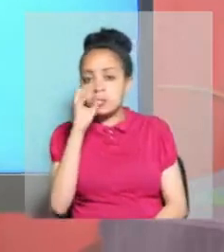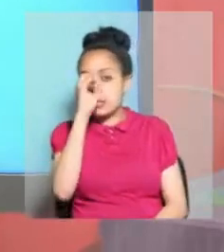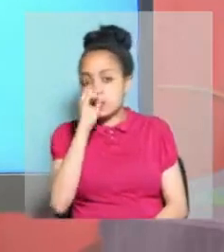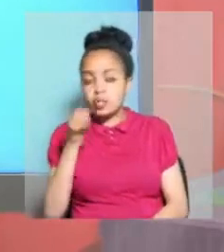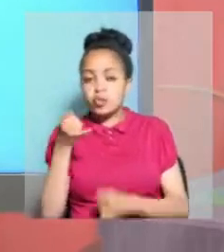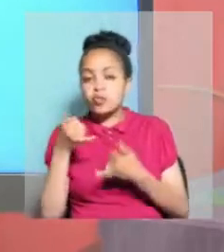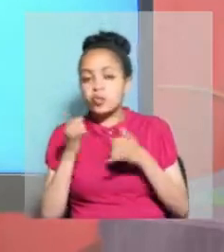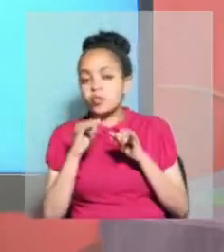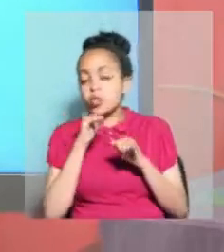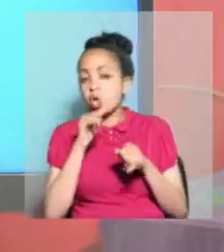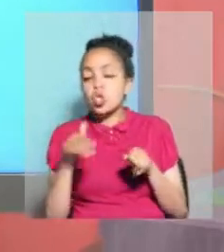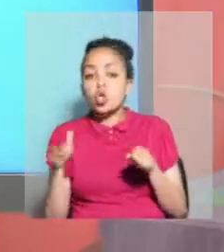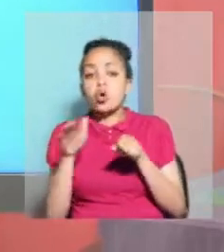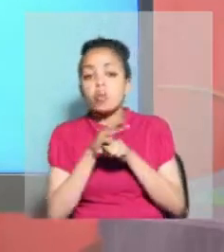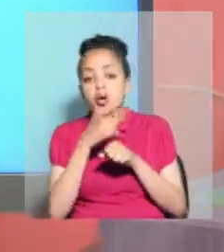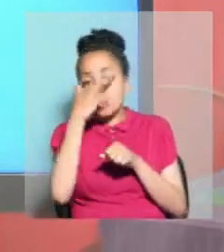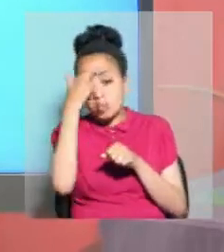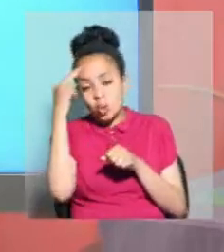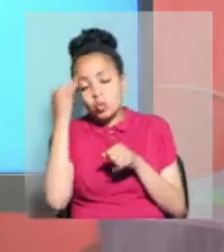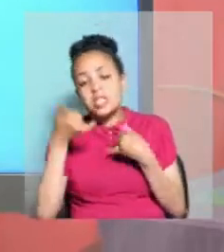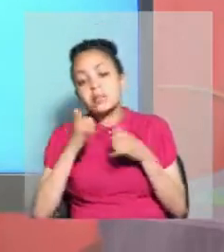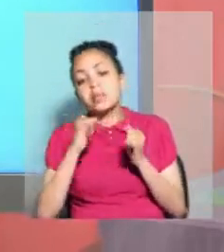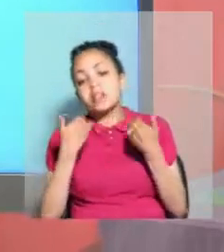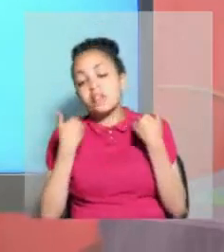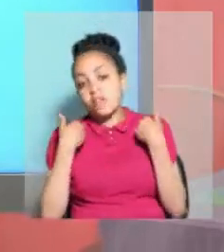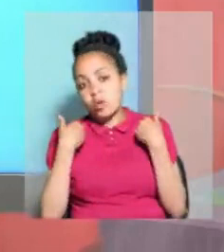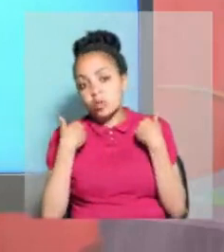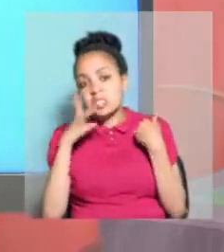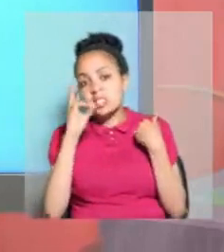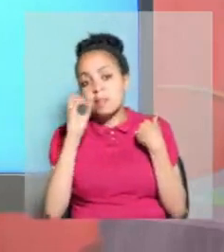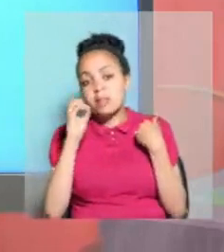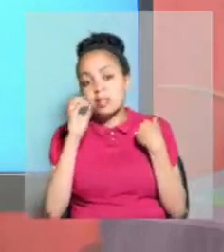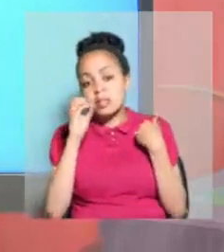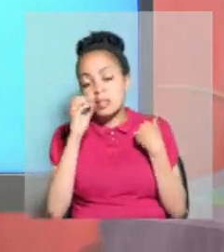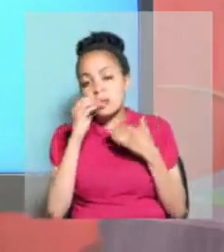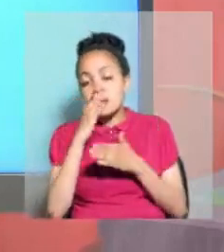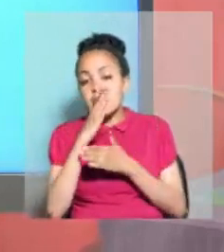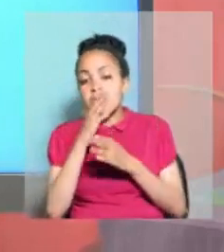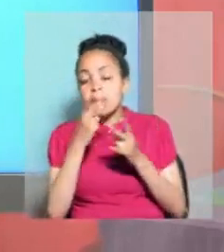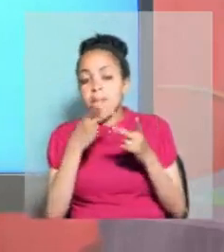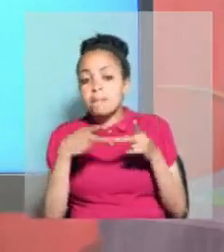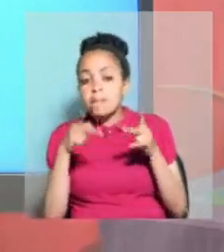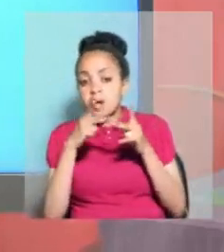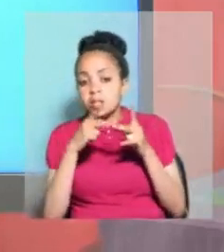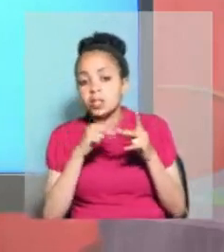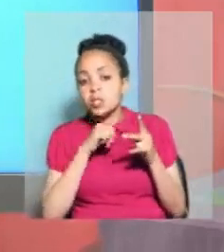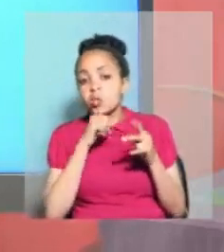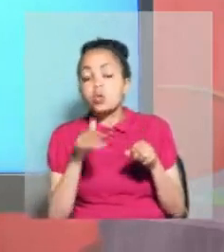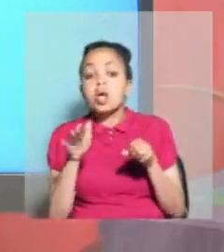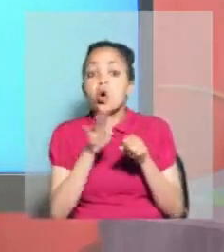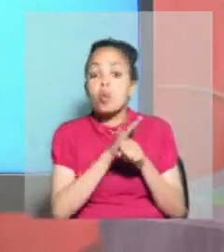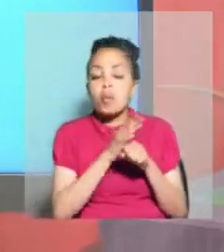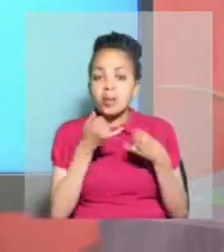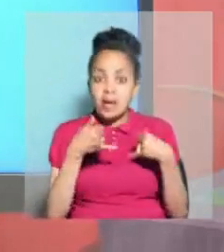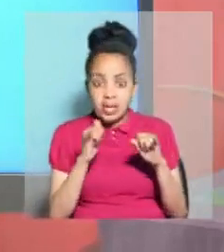reaction is not occupied because inhibitors is found here, and again 70 part of this one is not occupied by an